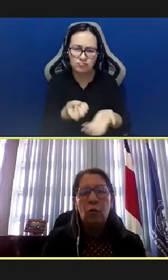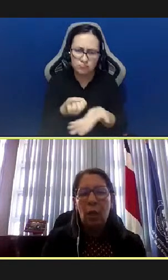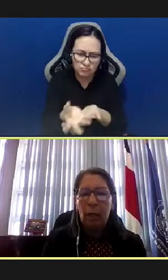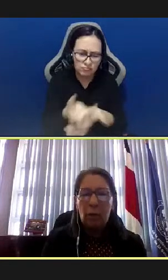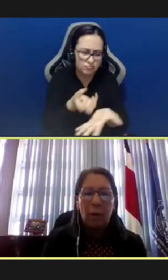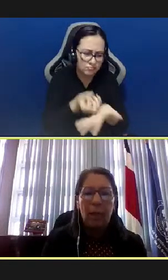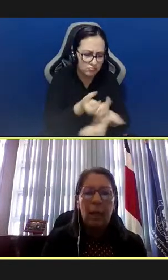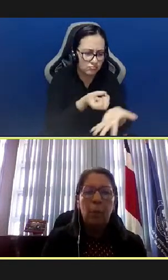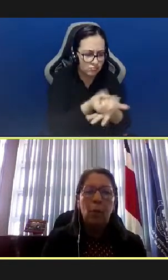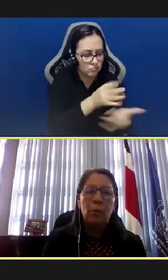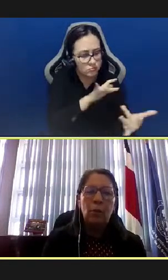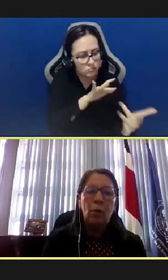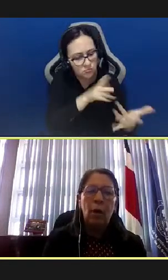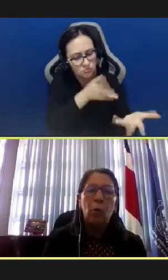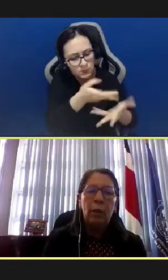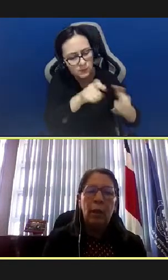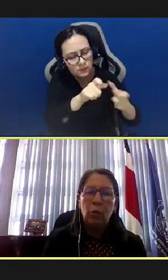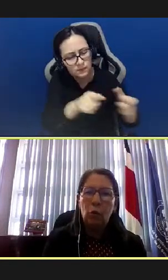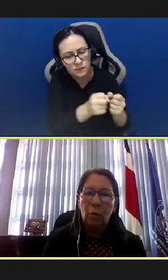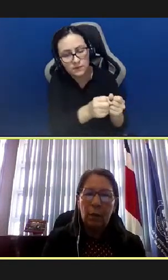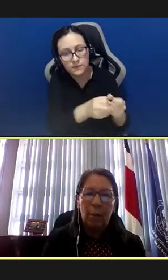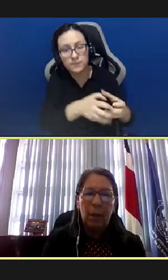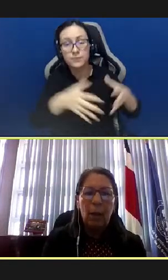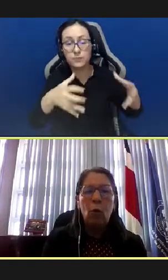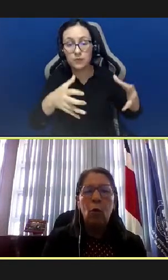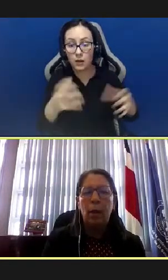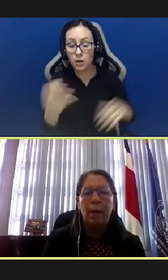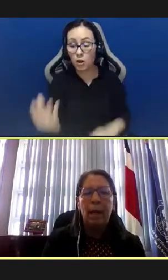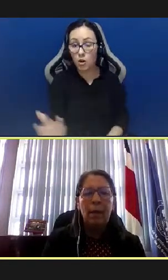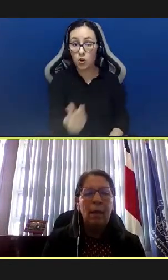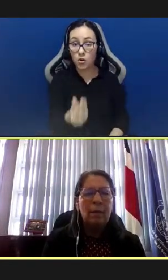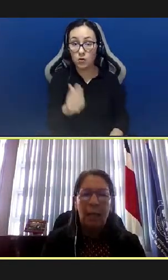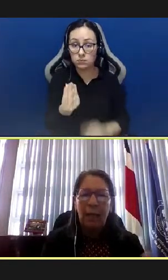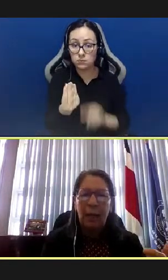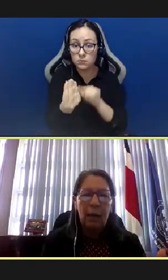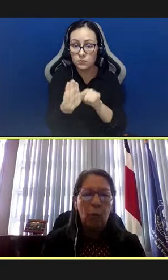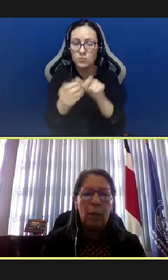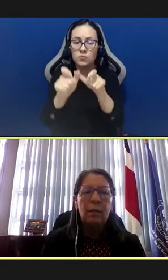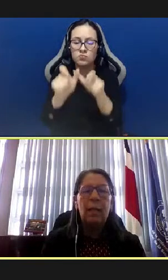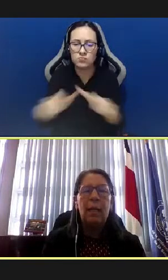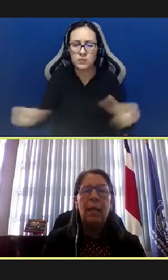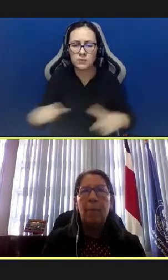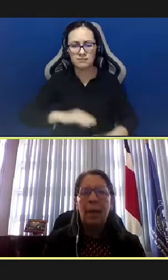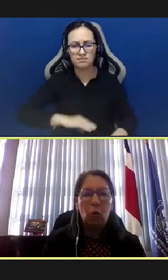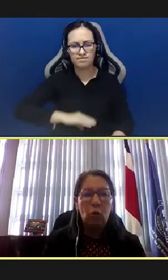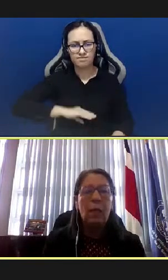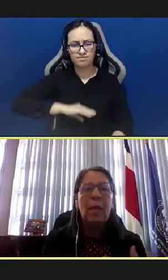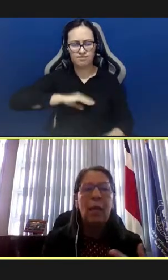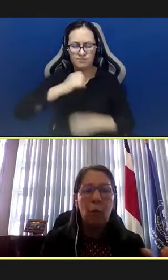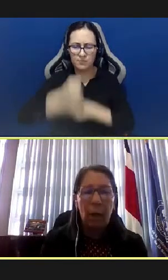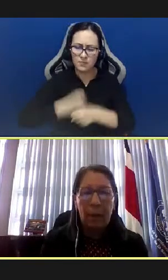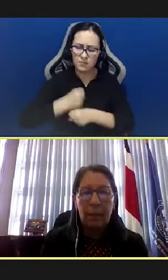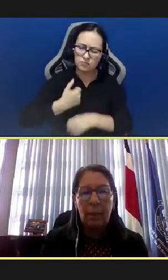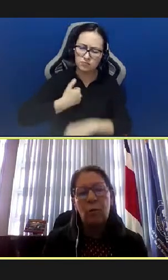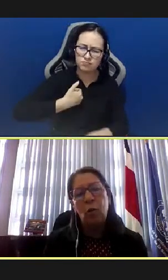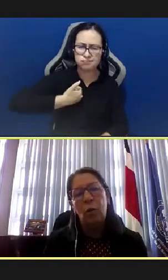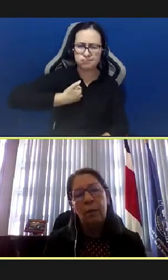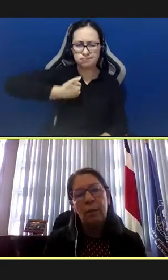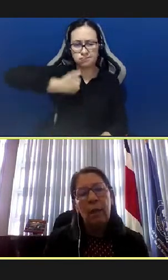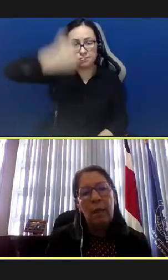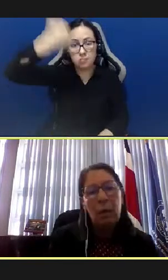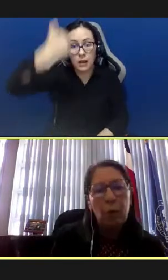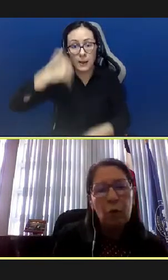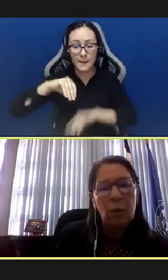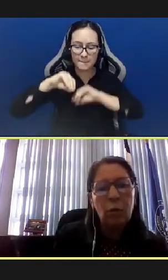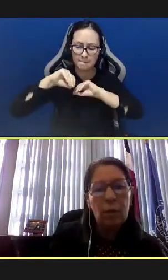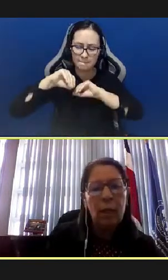So these were measures that we used in order to have outreach with the local communities. Interagency coordination